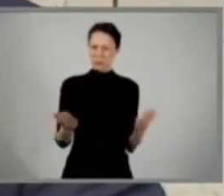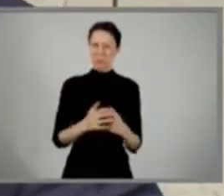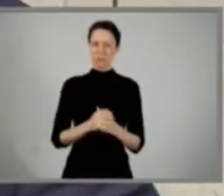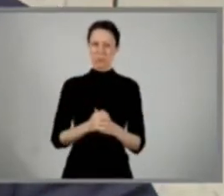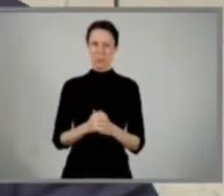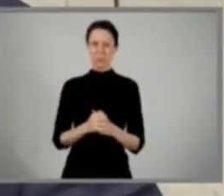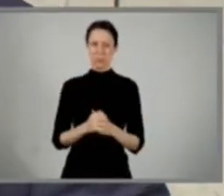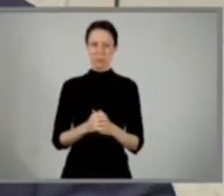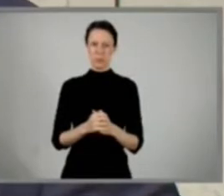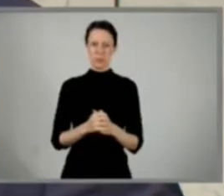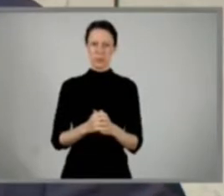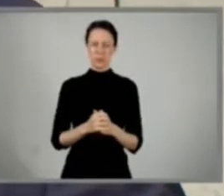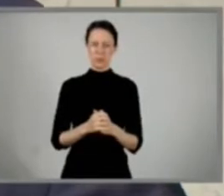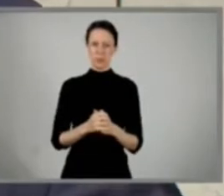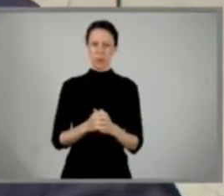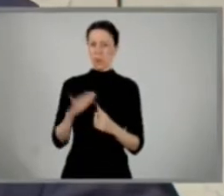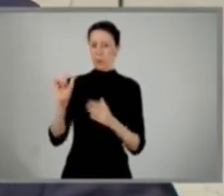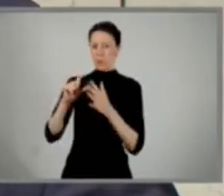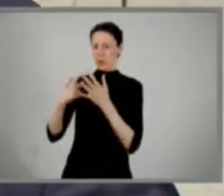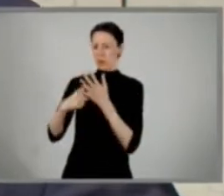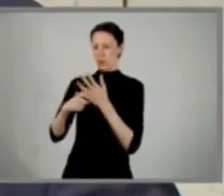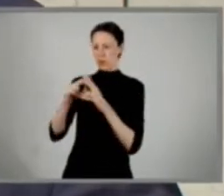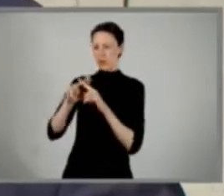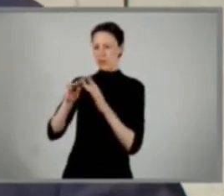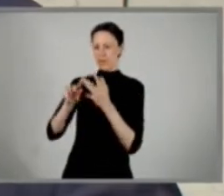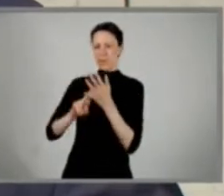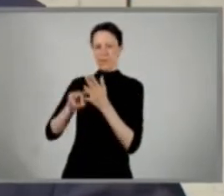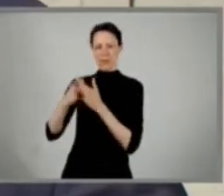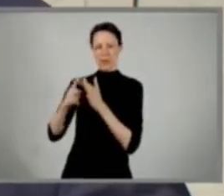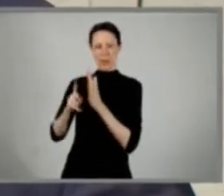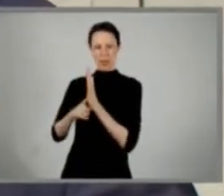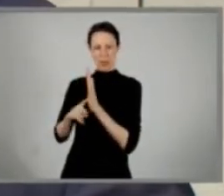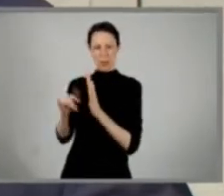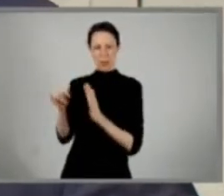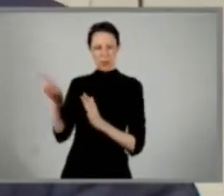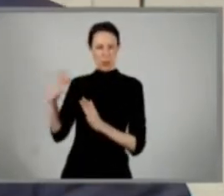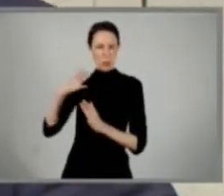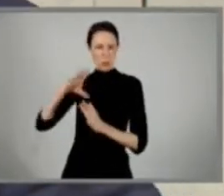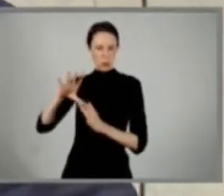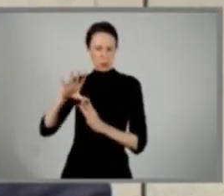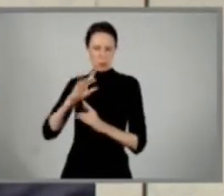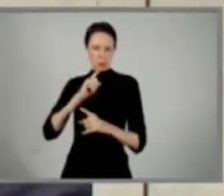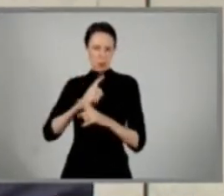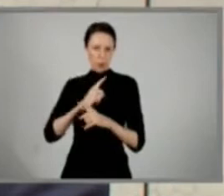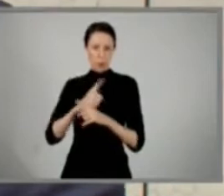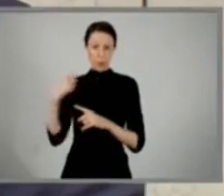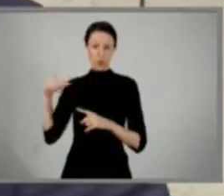Finkel, you might want to comment on this because you spent a lot of time looking at the Western Australian situation, and the former Chief